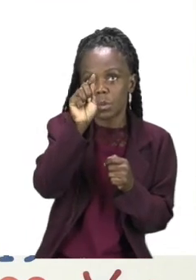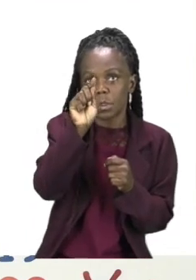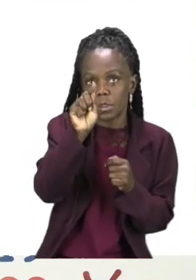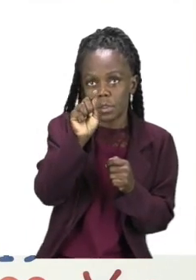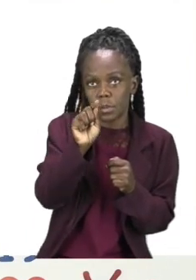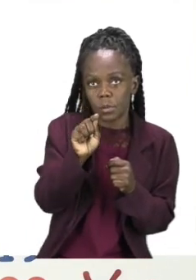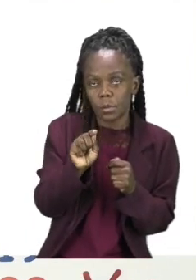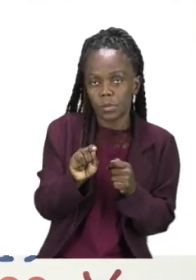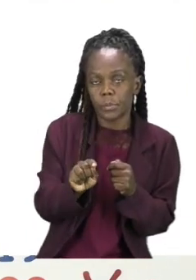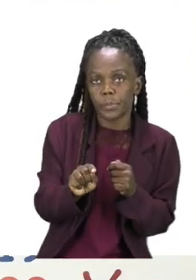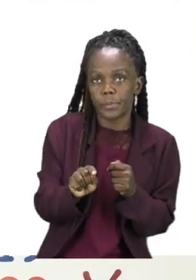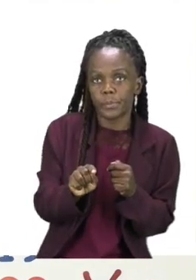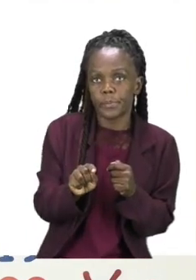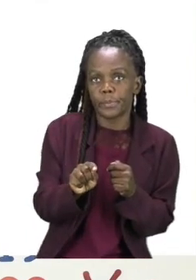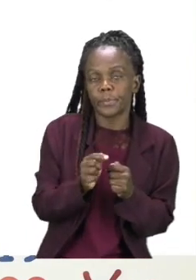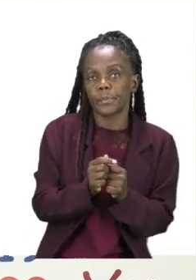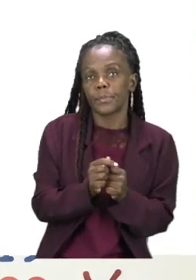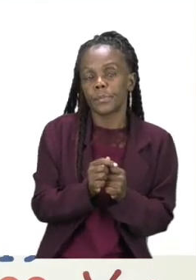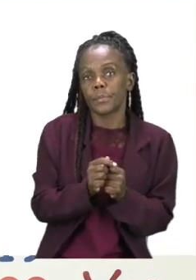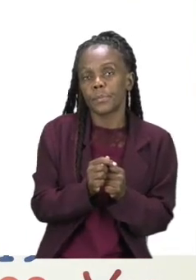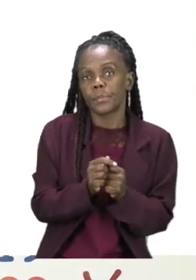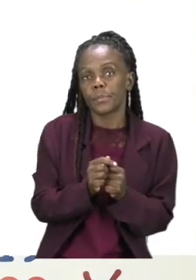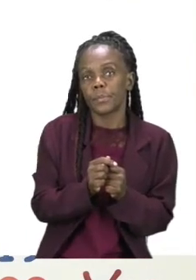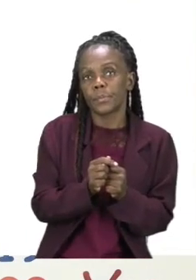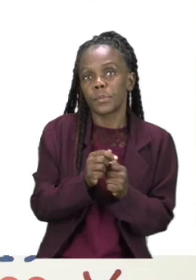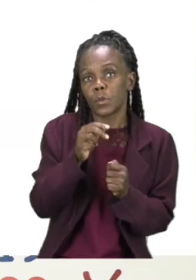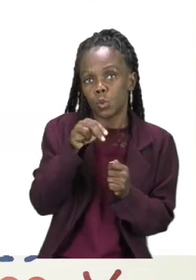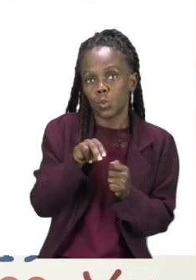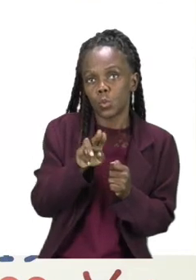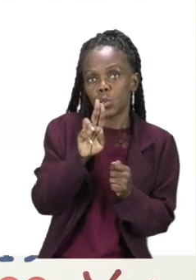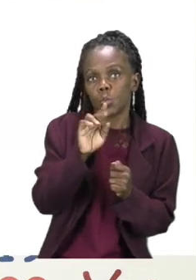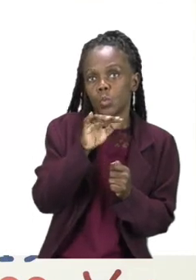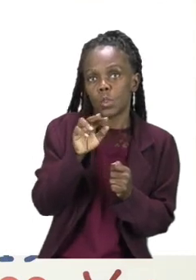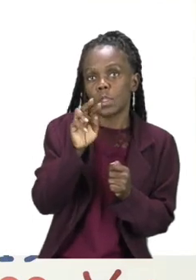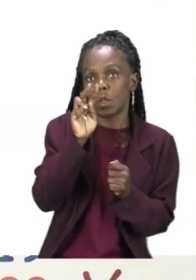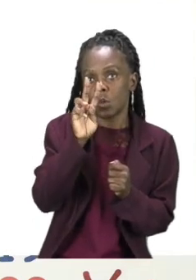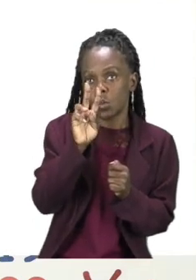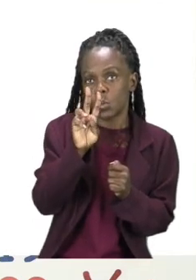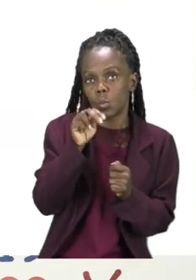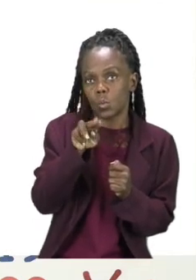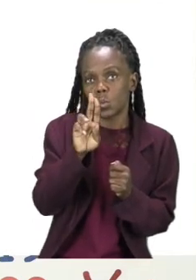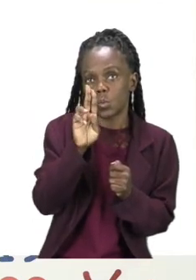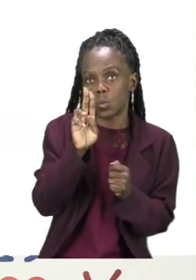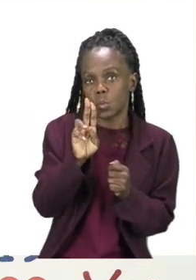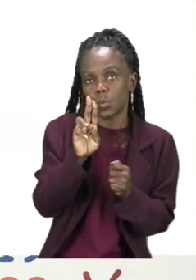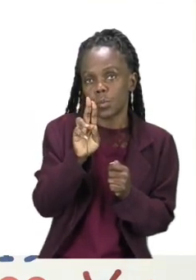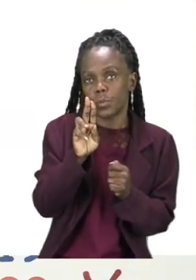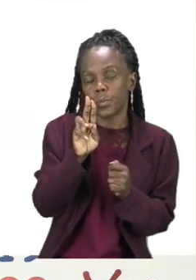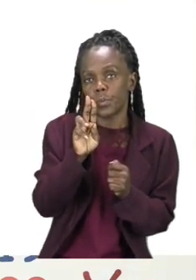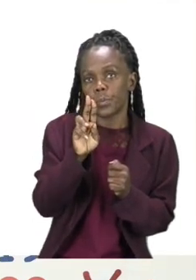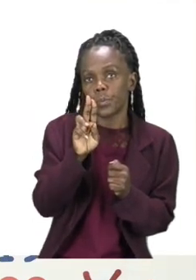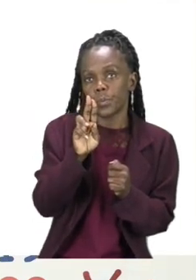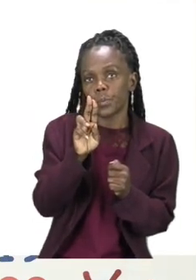and down. That is the letter A. And then the last one